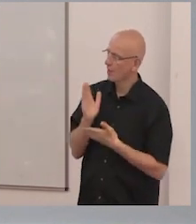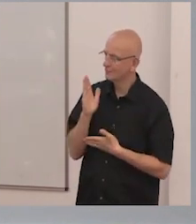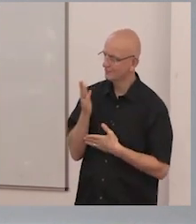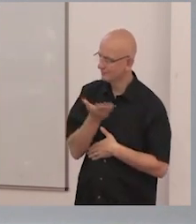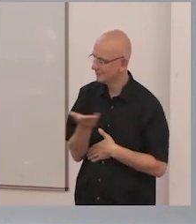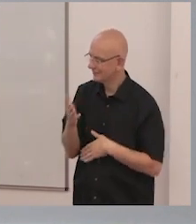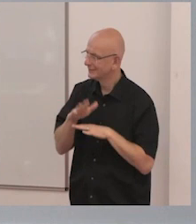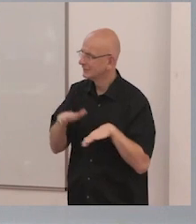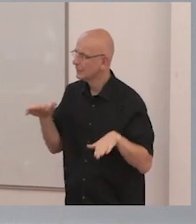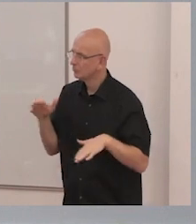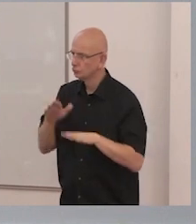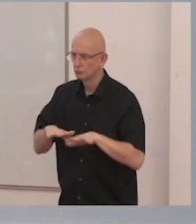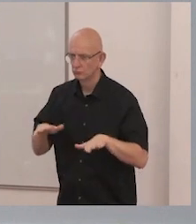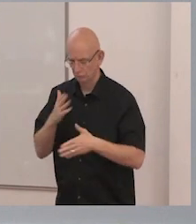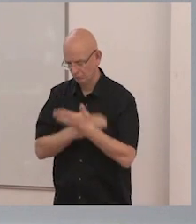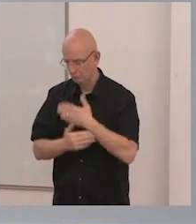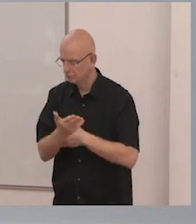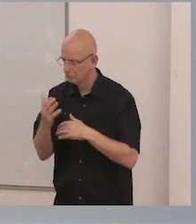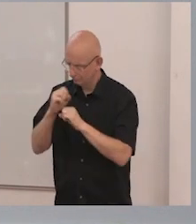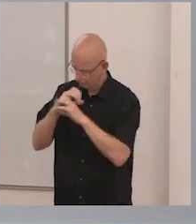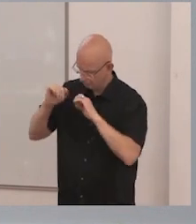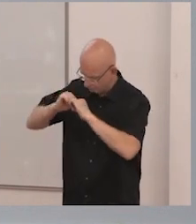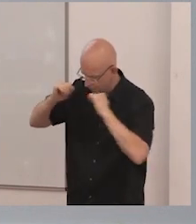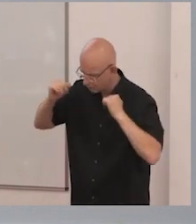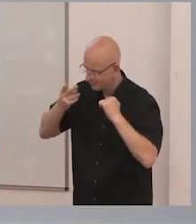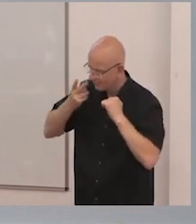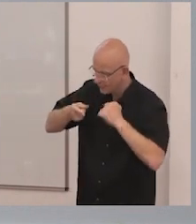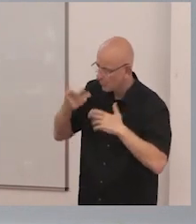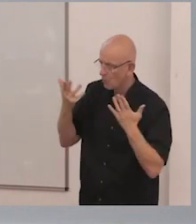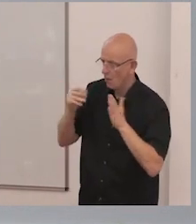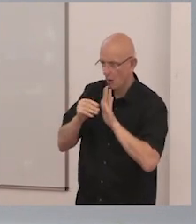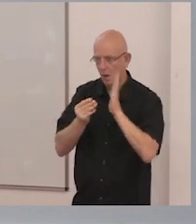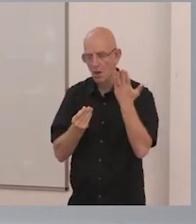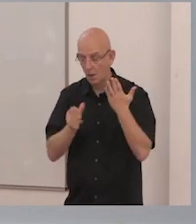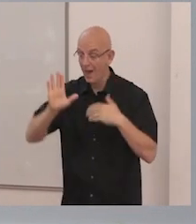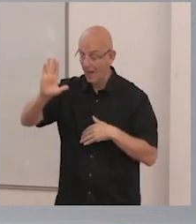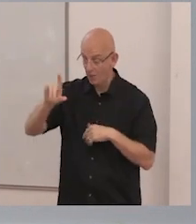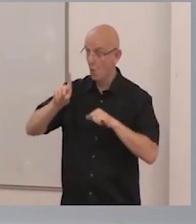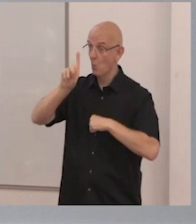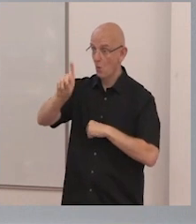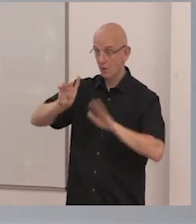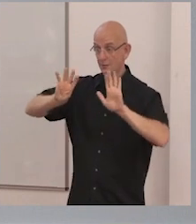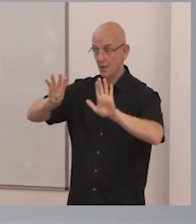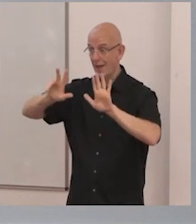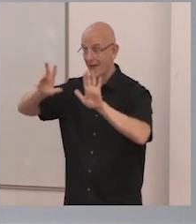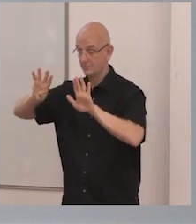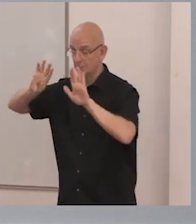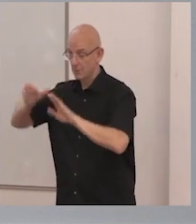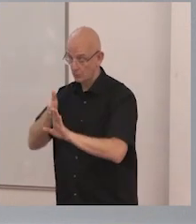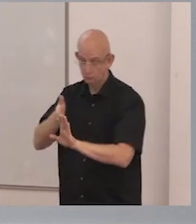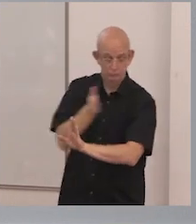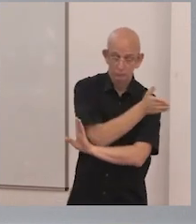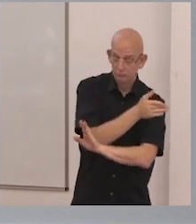the intersectionality of disability and childhood was not reflected in general international